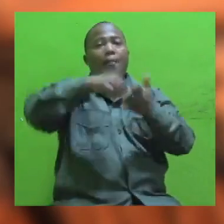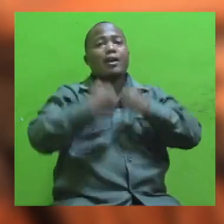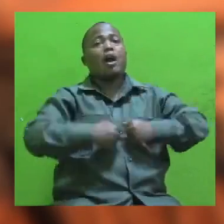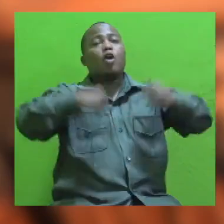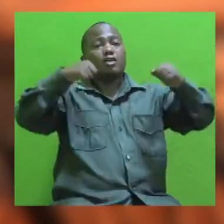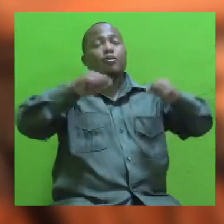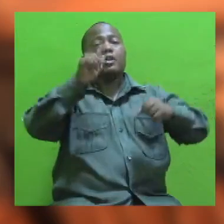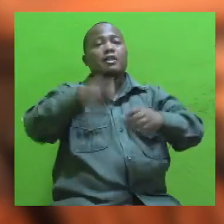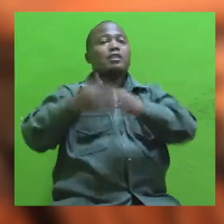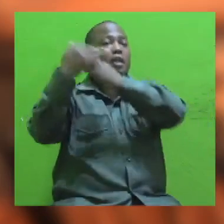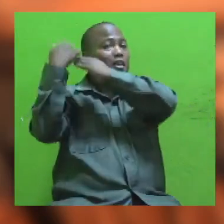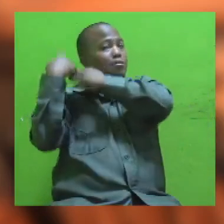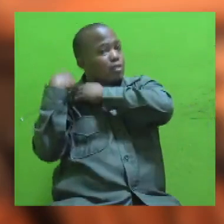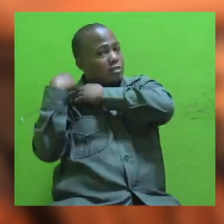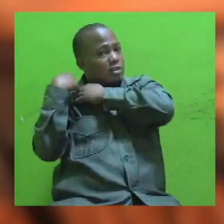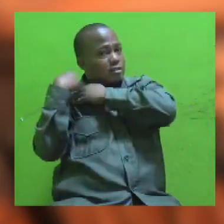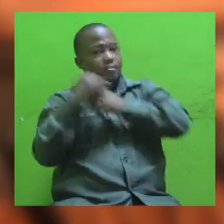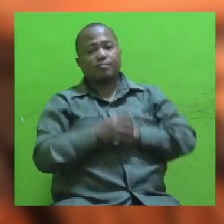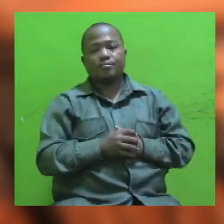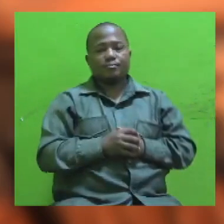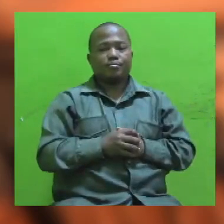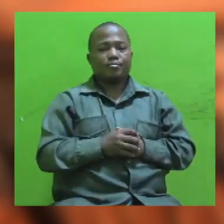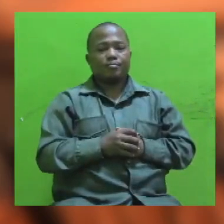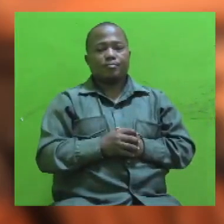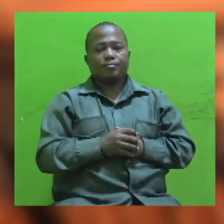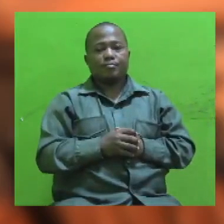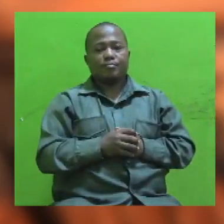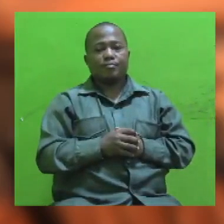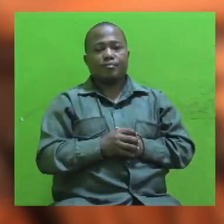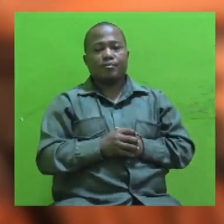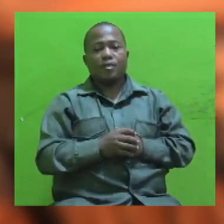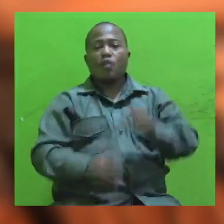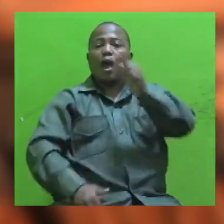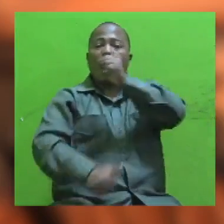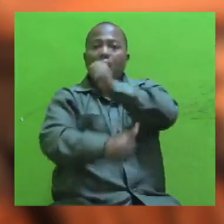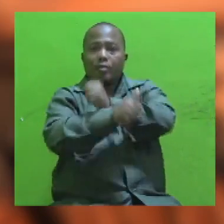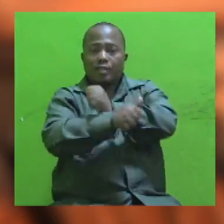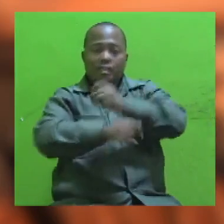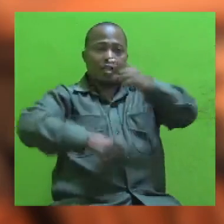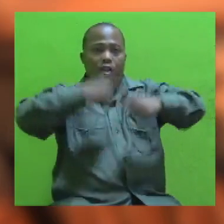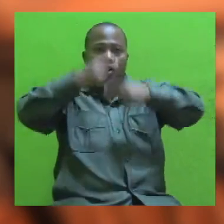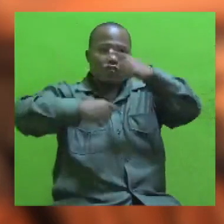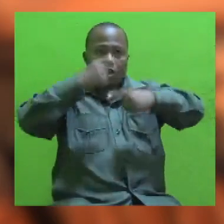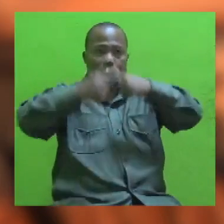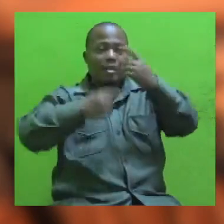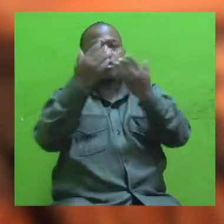are responsible for the administration and the development of the township,